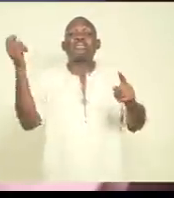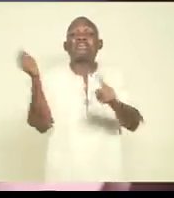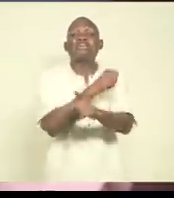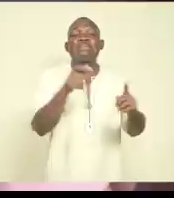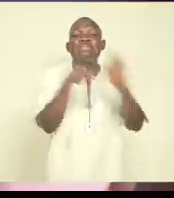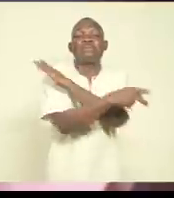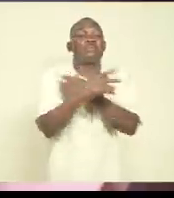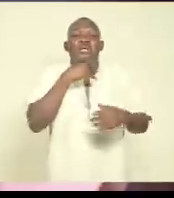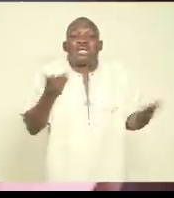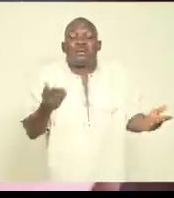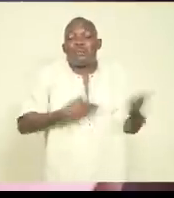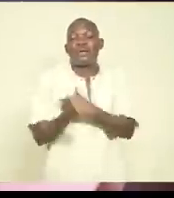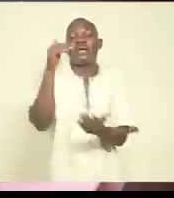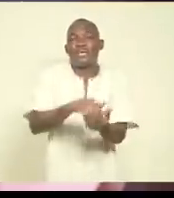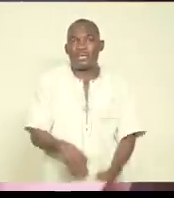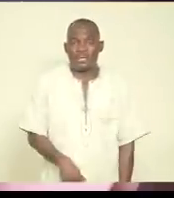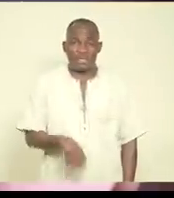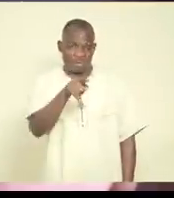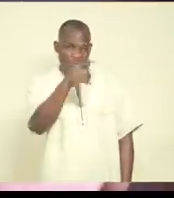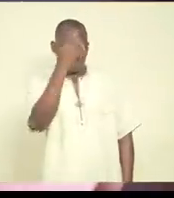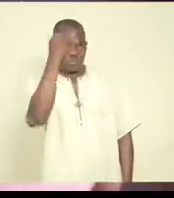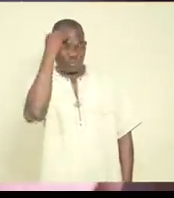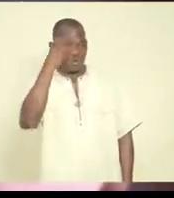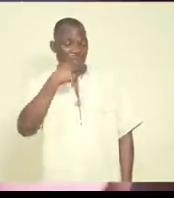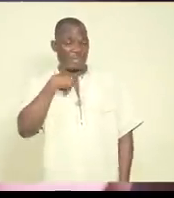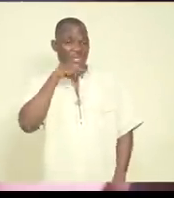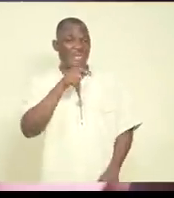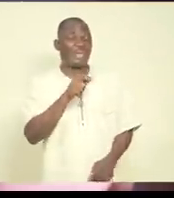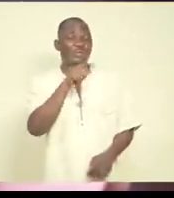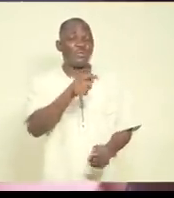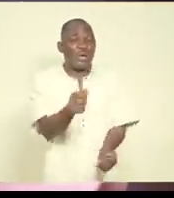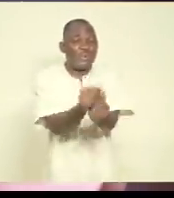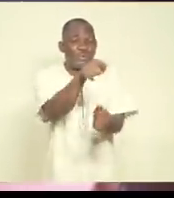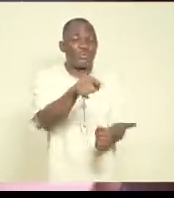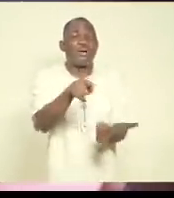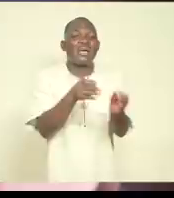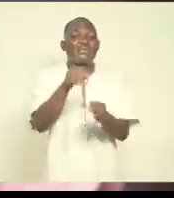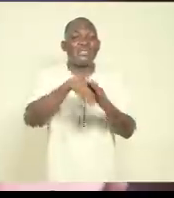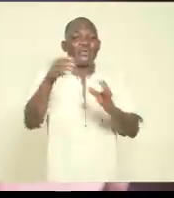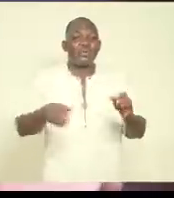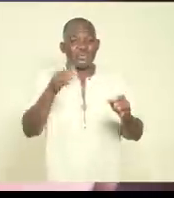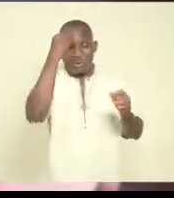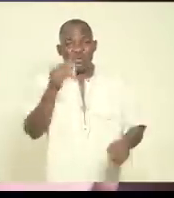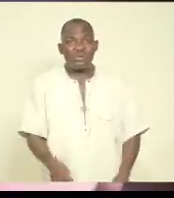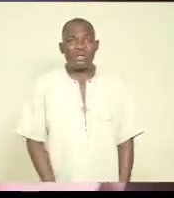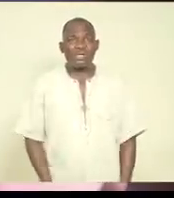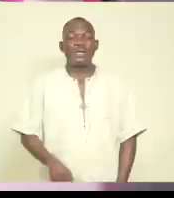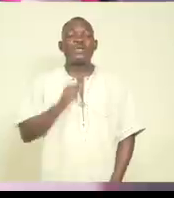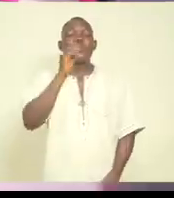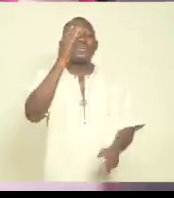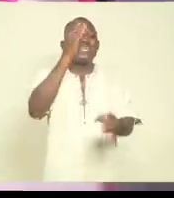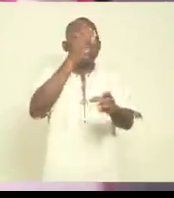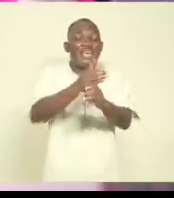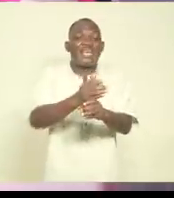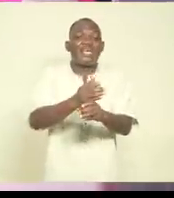know that I can have you arrested? No. And you have to explain this to the court. And you might face a possible jail time.